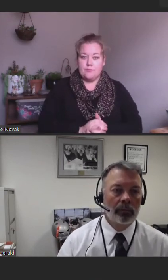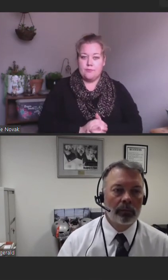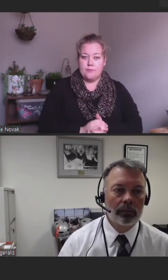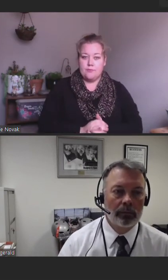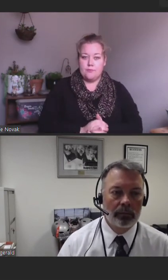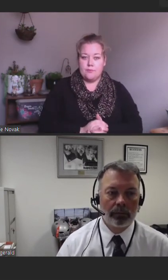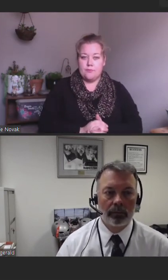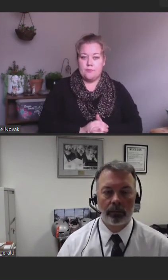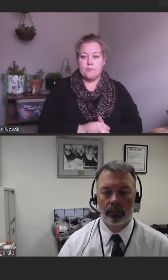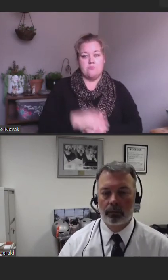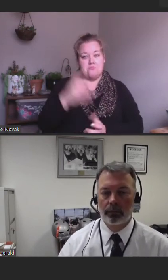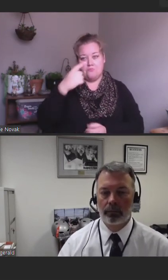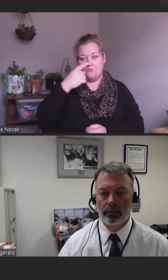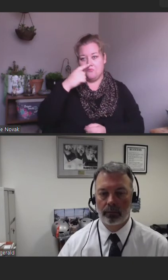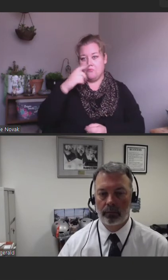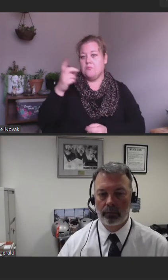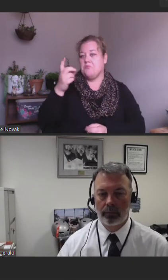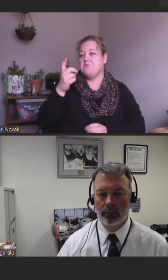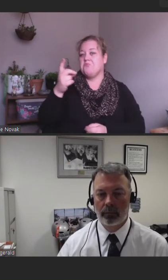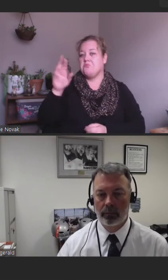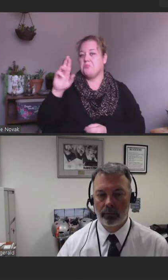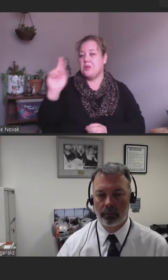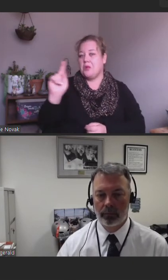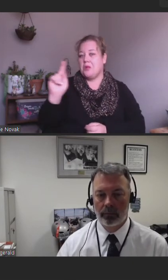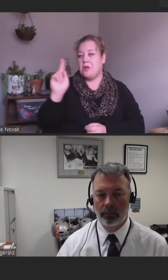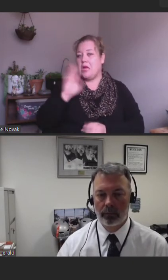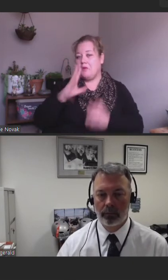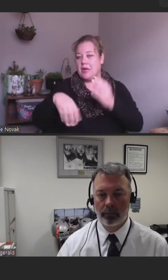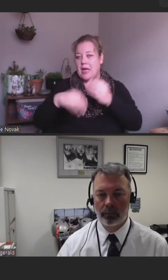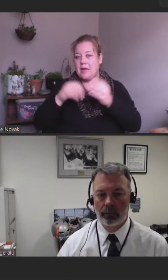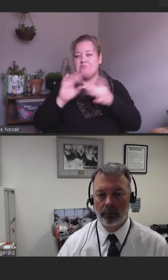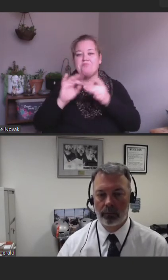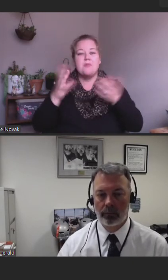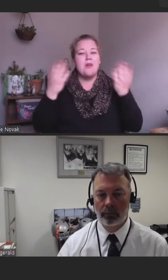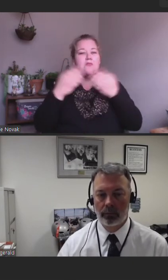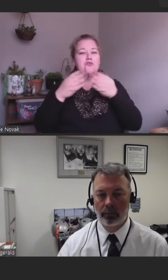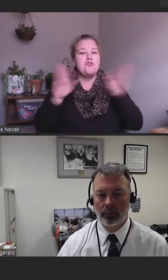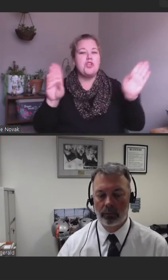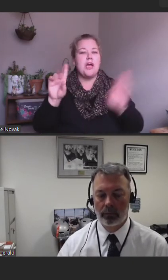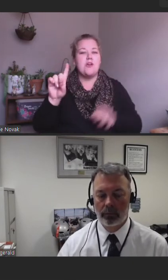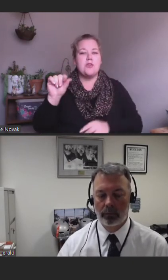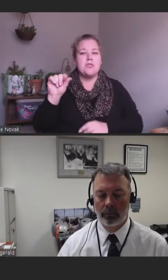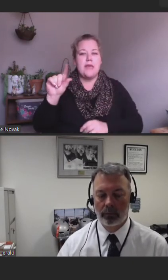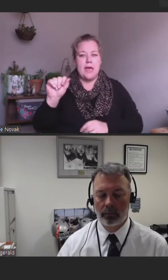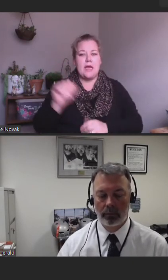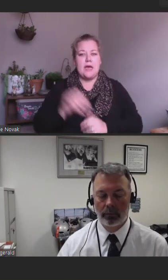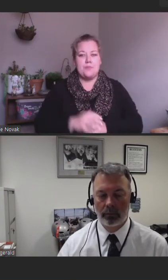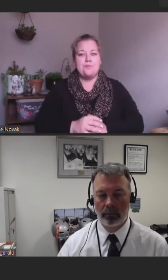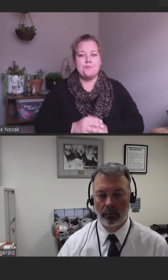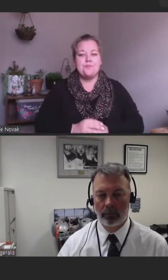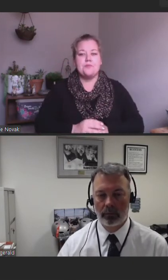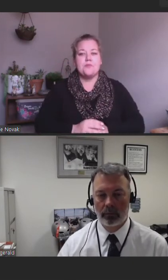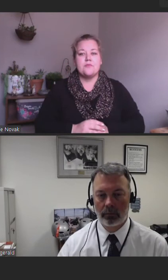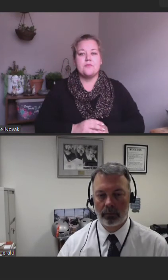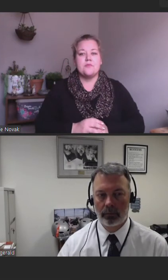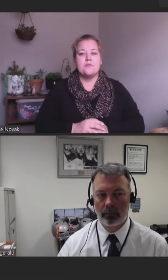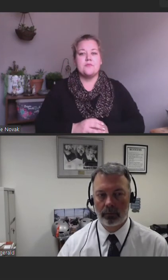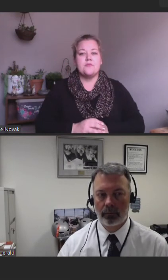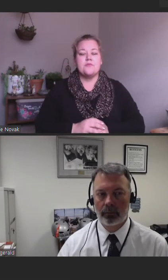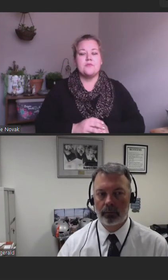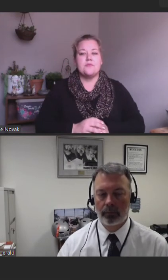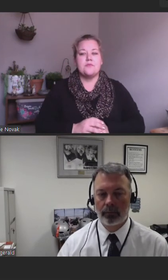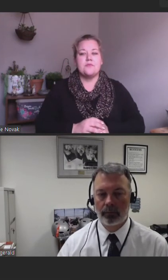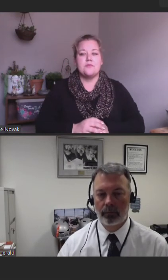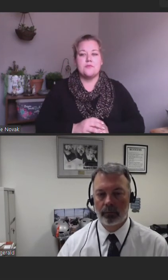Yeah, I'll add maybe just a little bit of general data that would support that. This is it's been